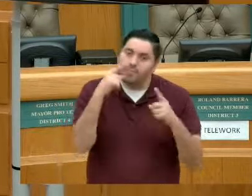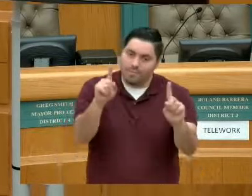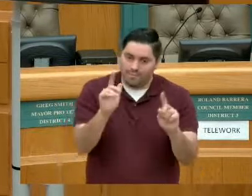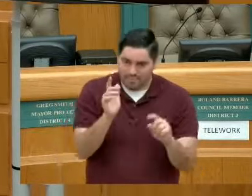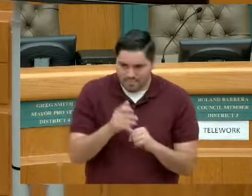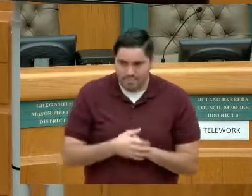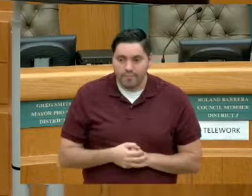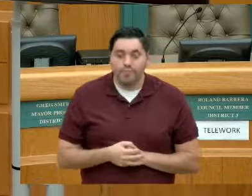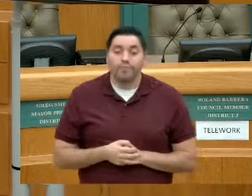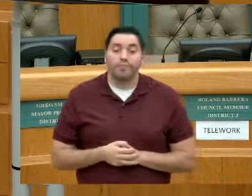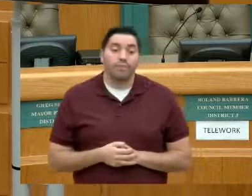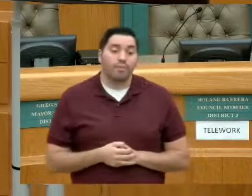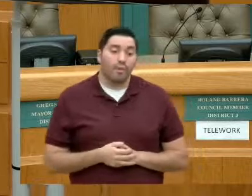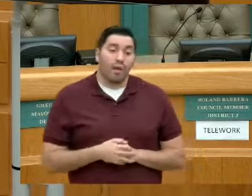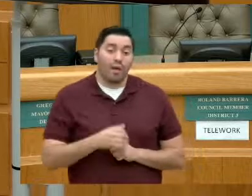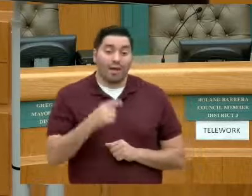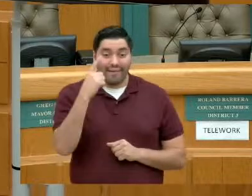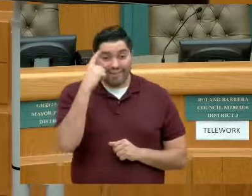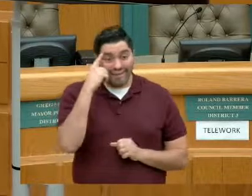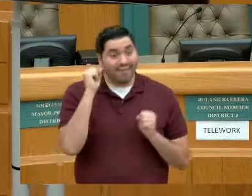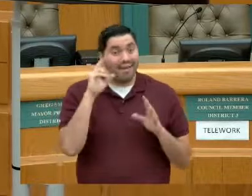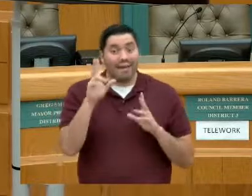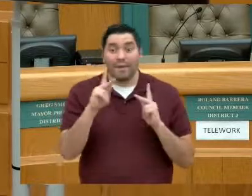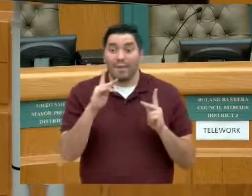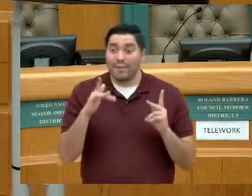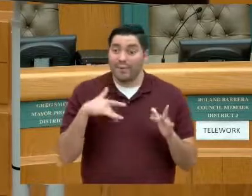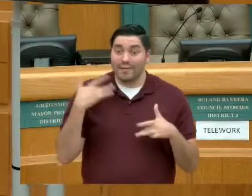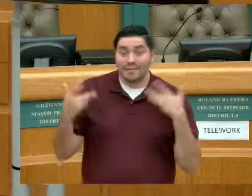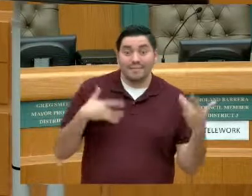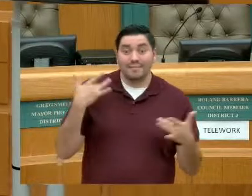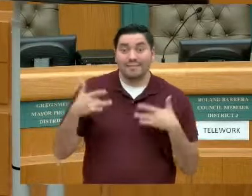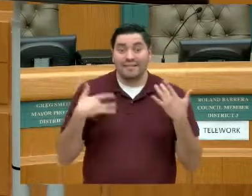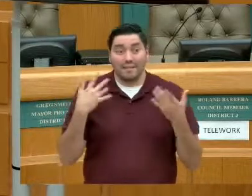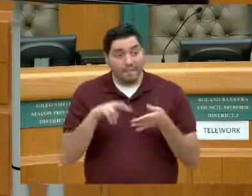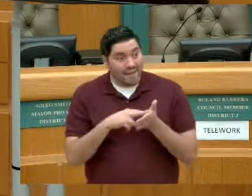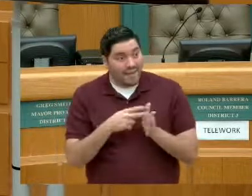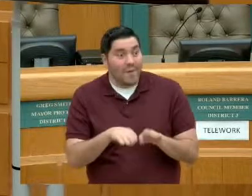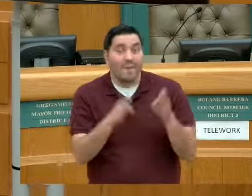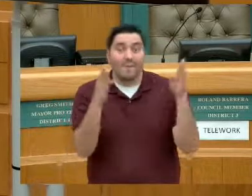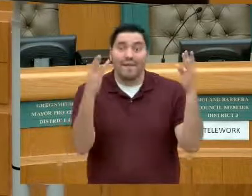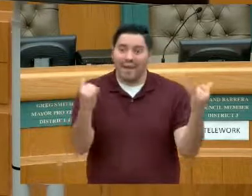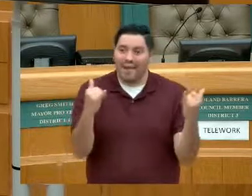I think an indication of that, there's a lot of excitement about the opportunities